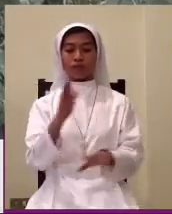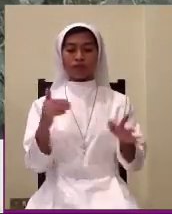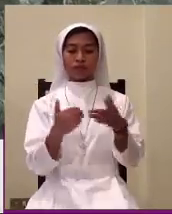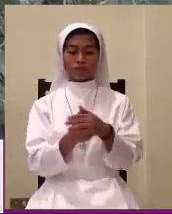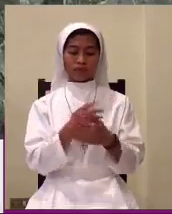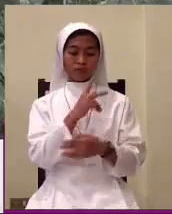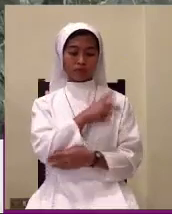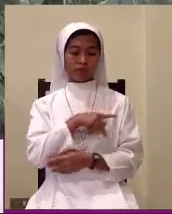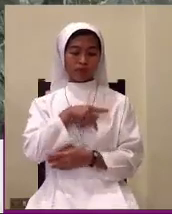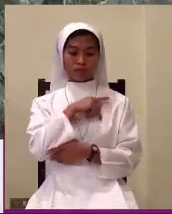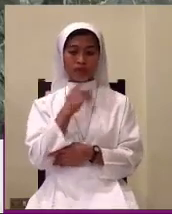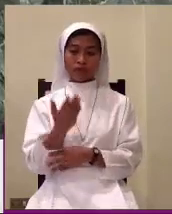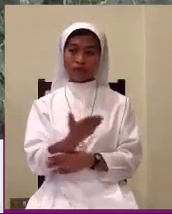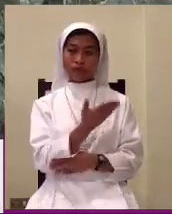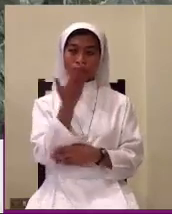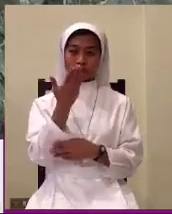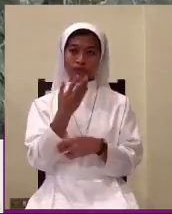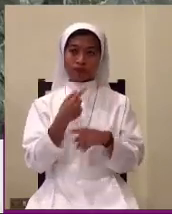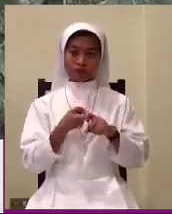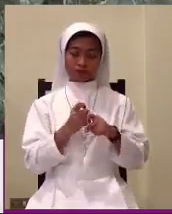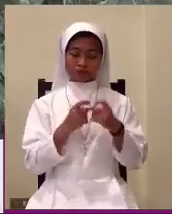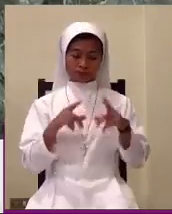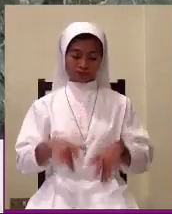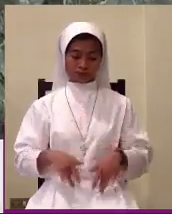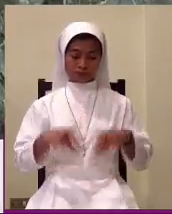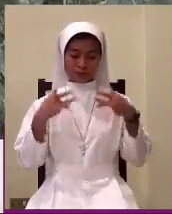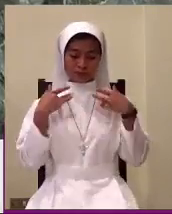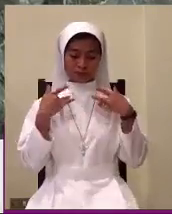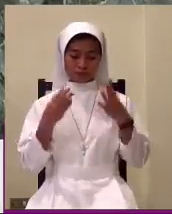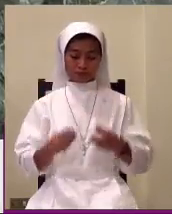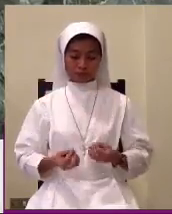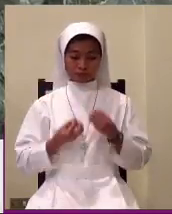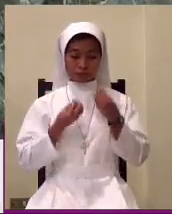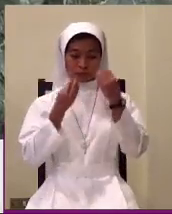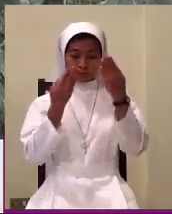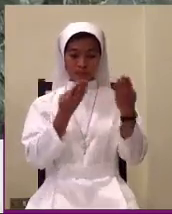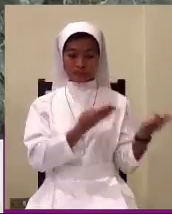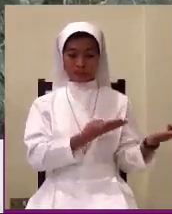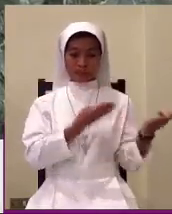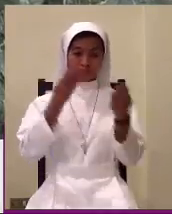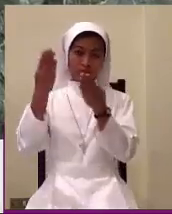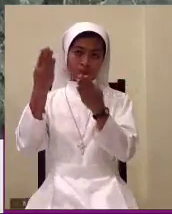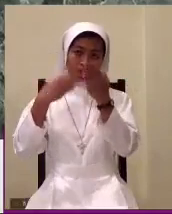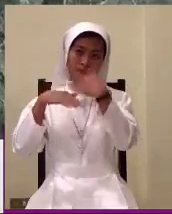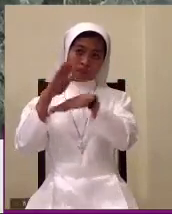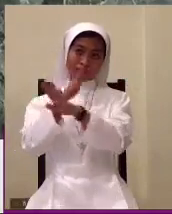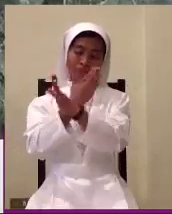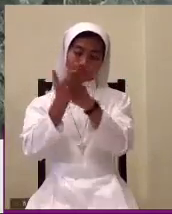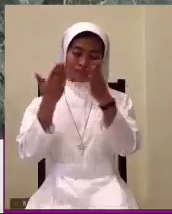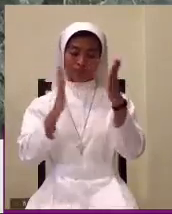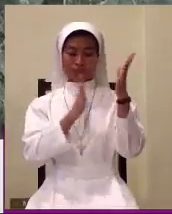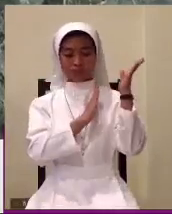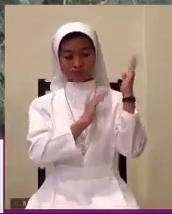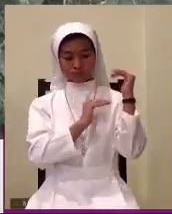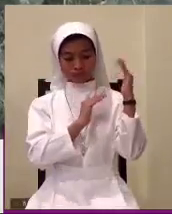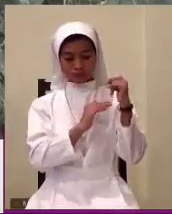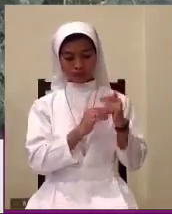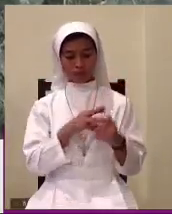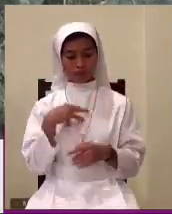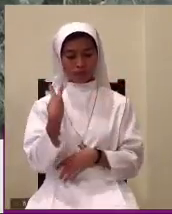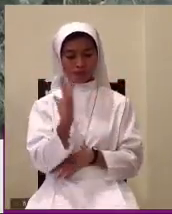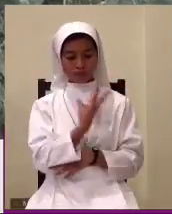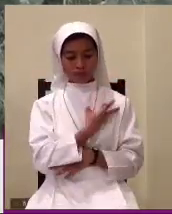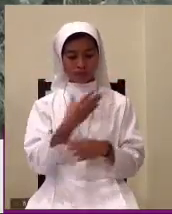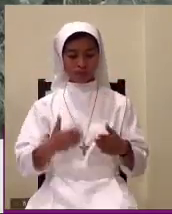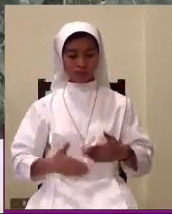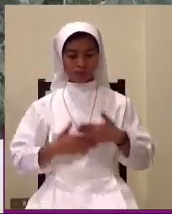their passing from this life, give kind admittance to your kingdom, that we hope to enjoy forever